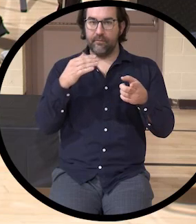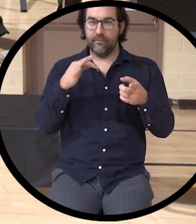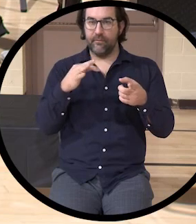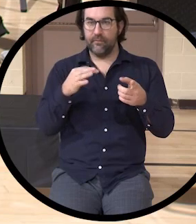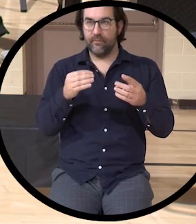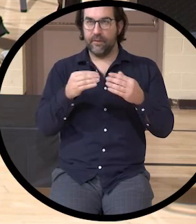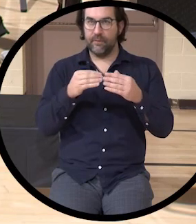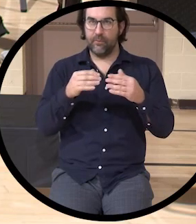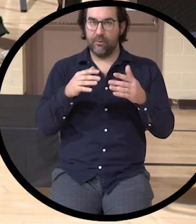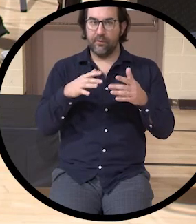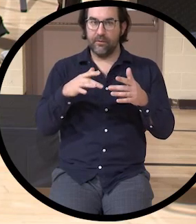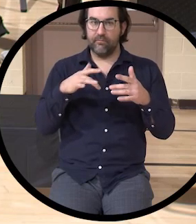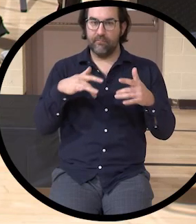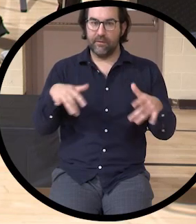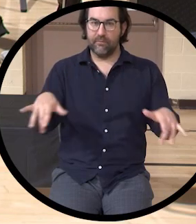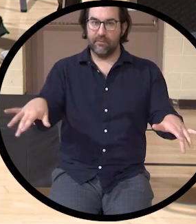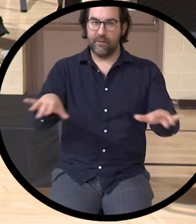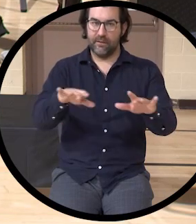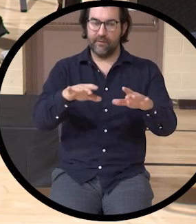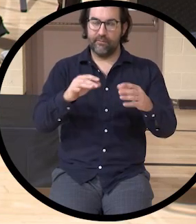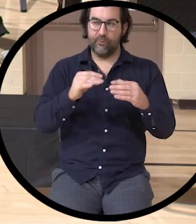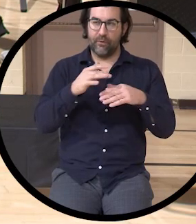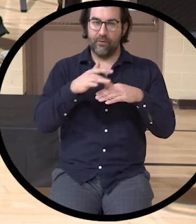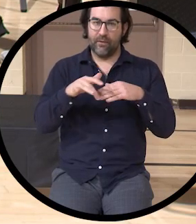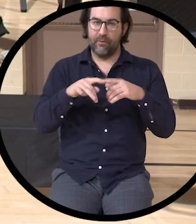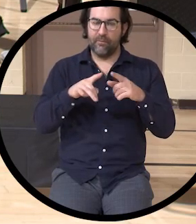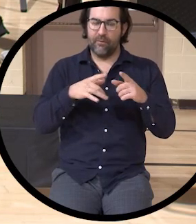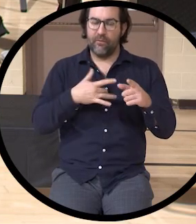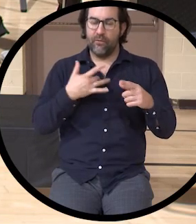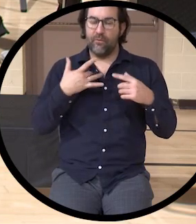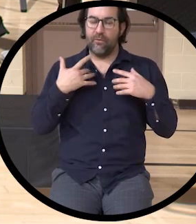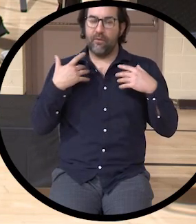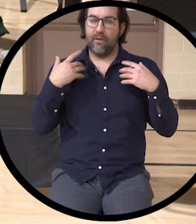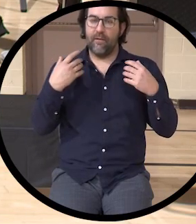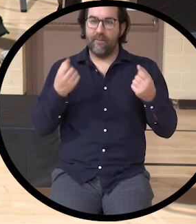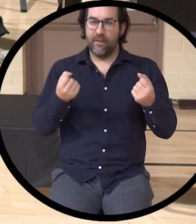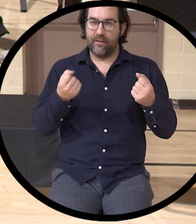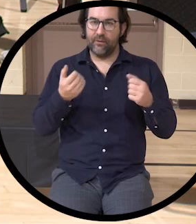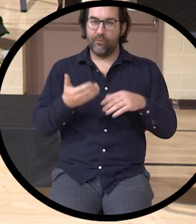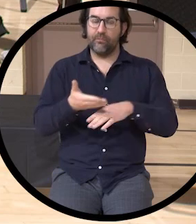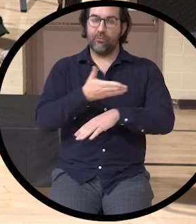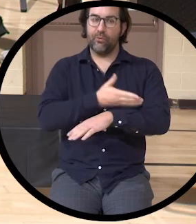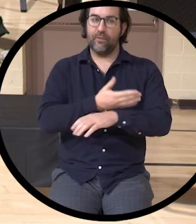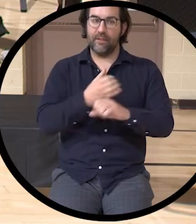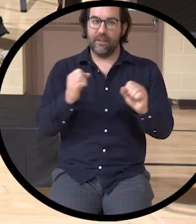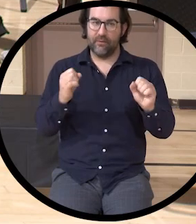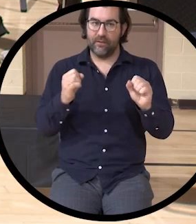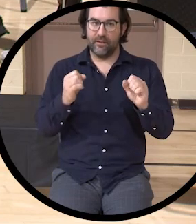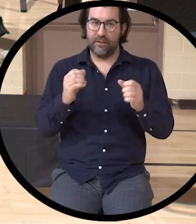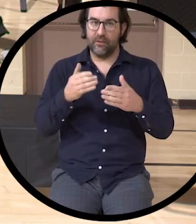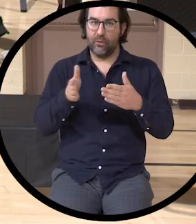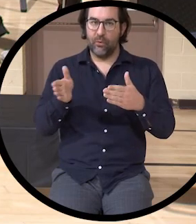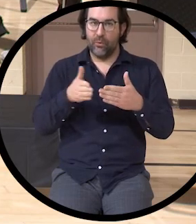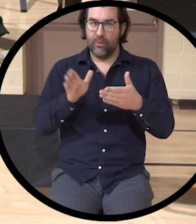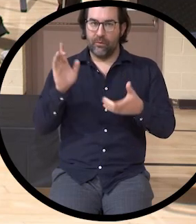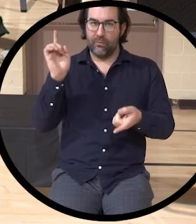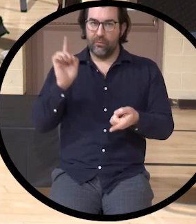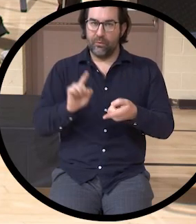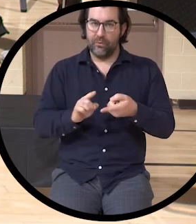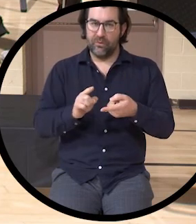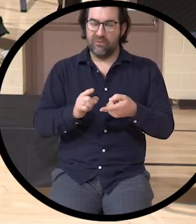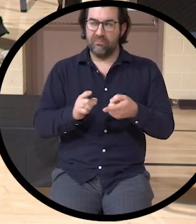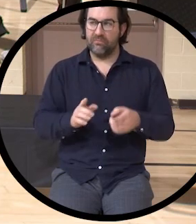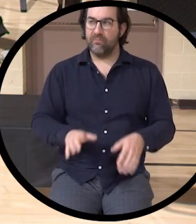was more space, we'd be able to do more. But we do feel confident that this will improve safety and reduce dooring overall from the current